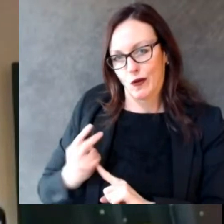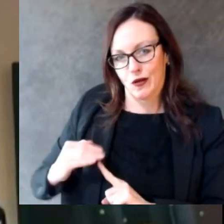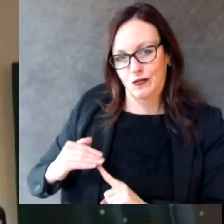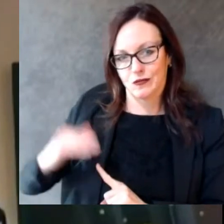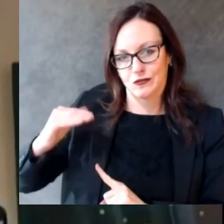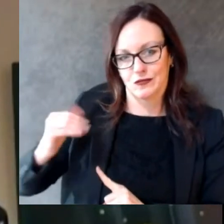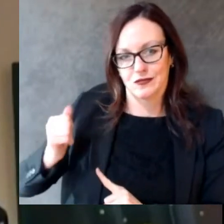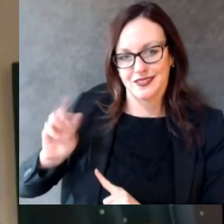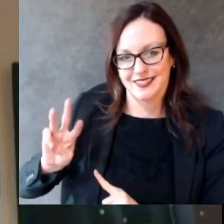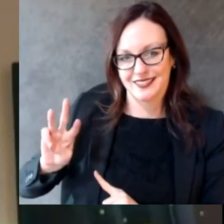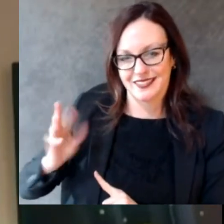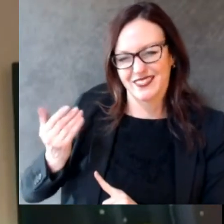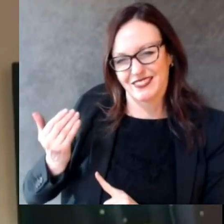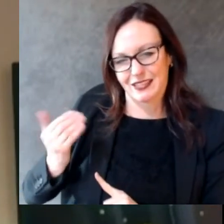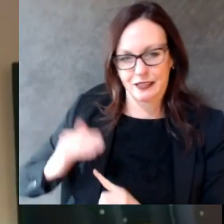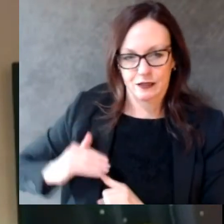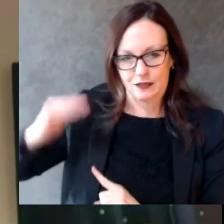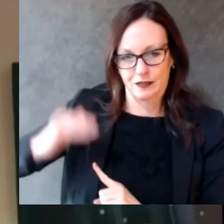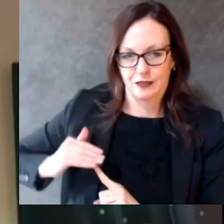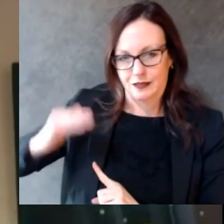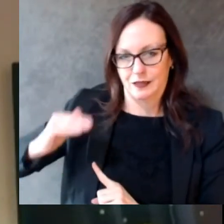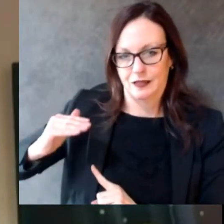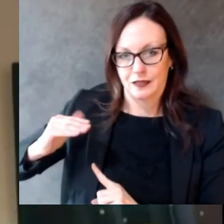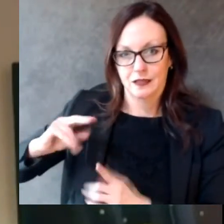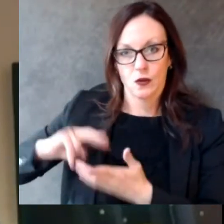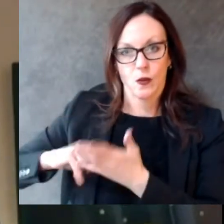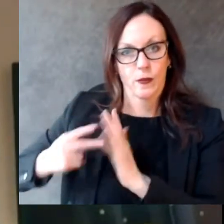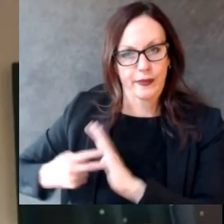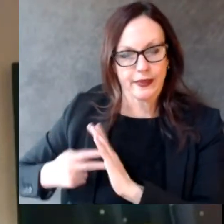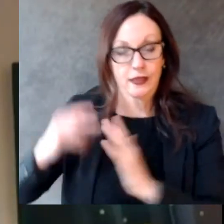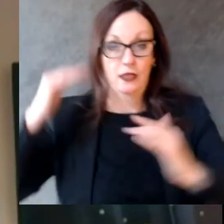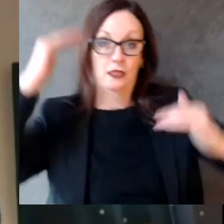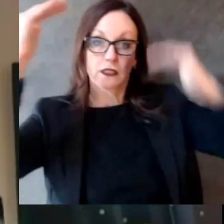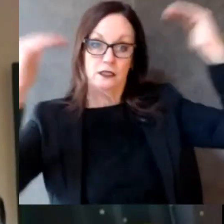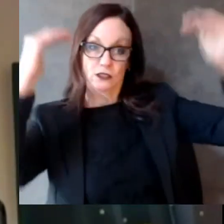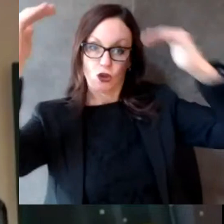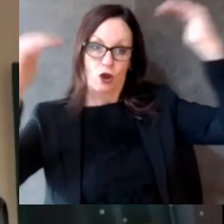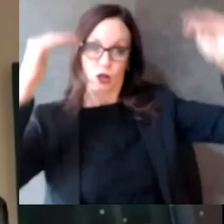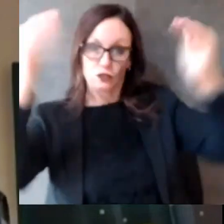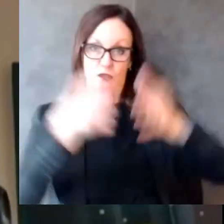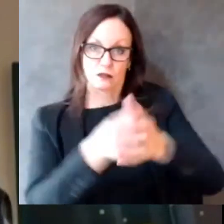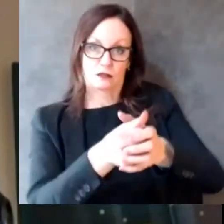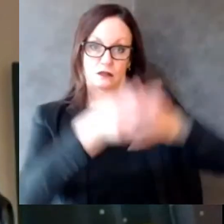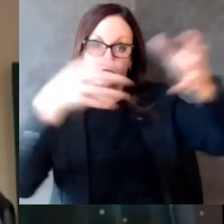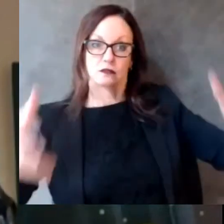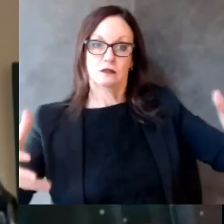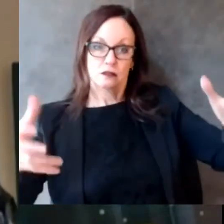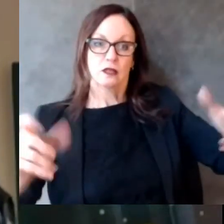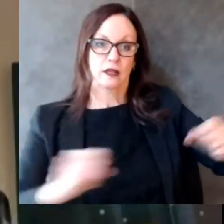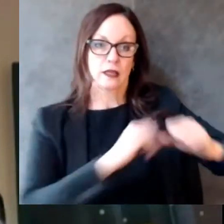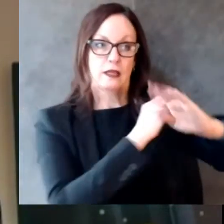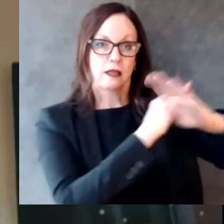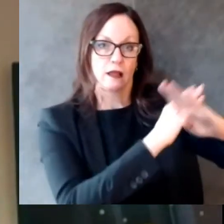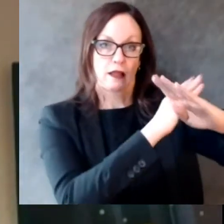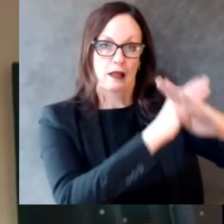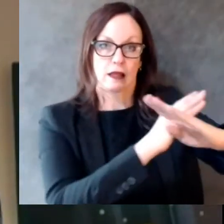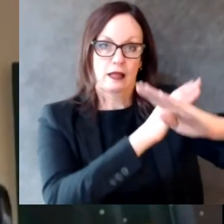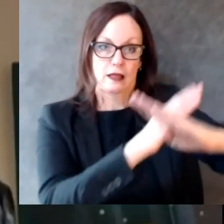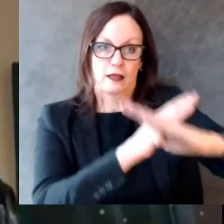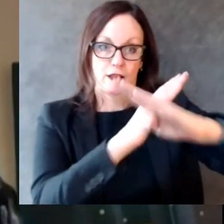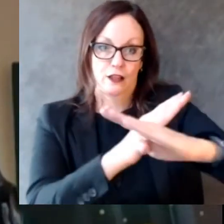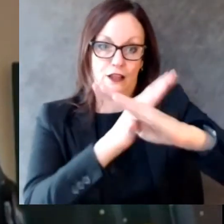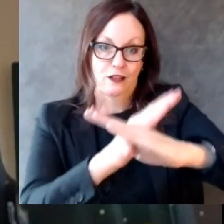new population of people in Wisconsin that are eligible for vaccine that can contribute towards moving that